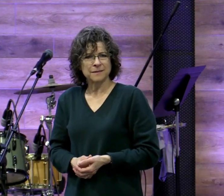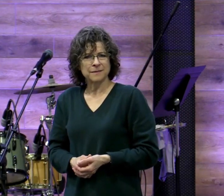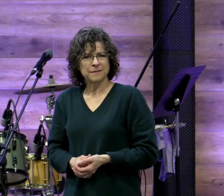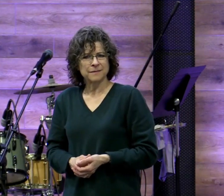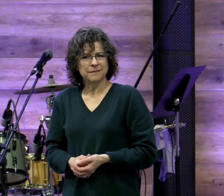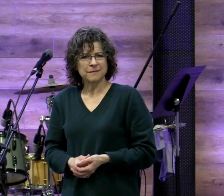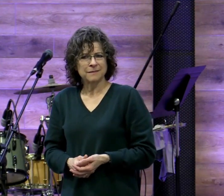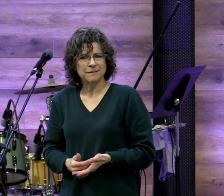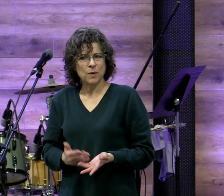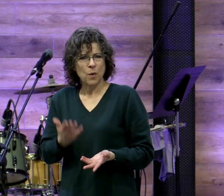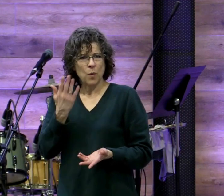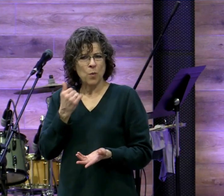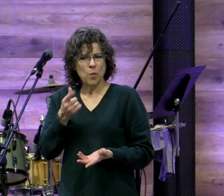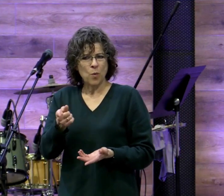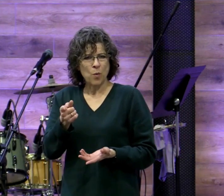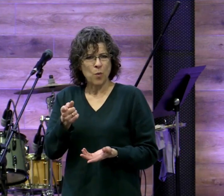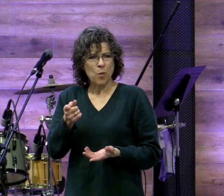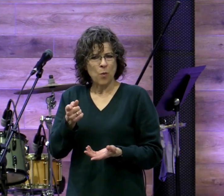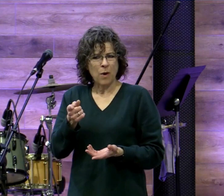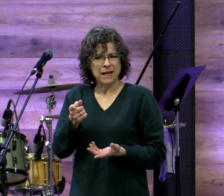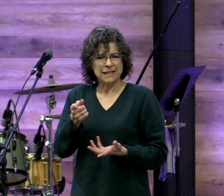Why did he drink that cup?